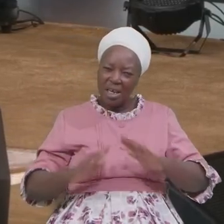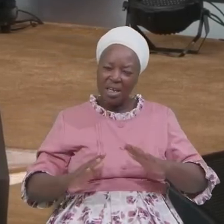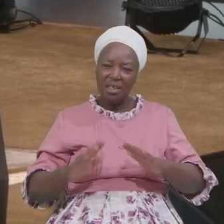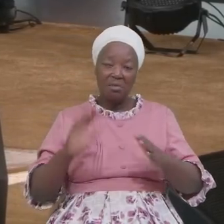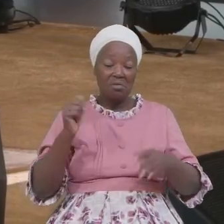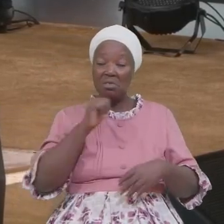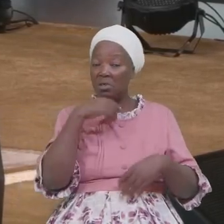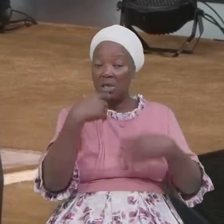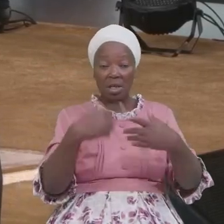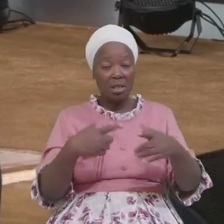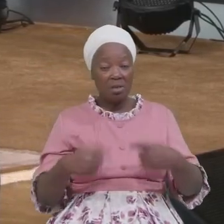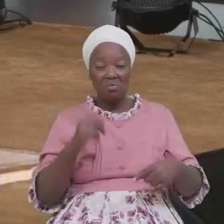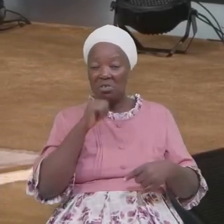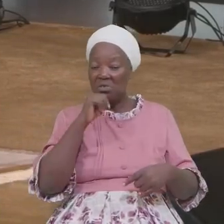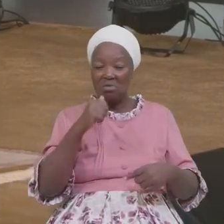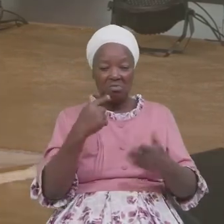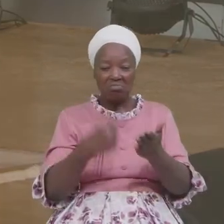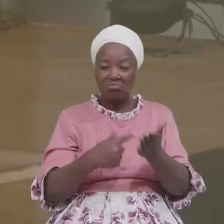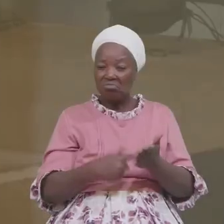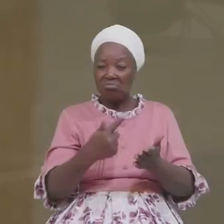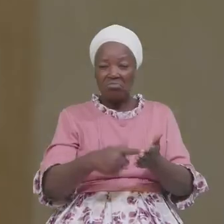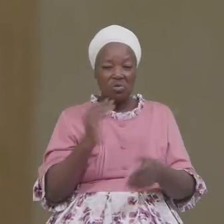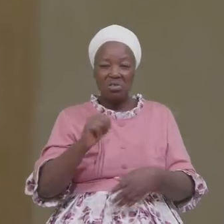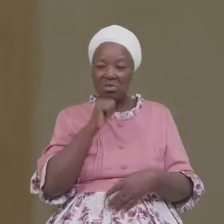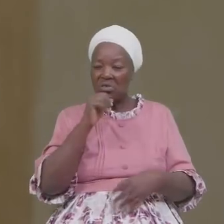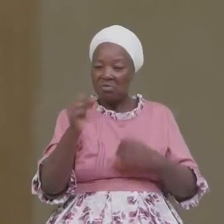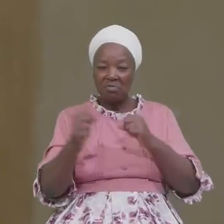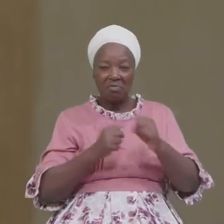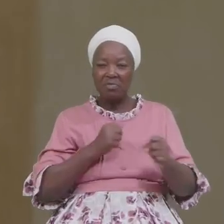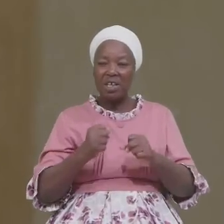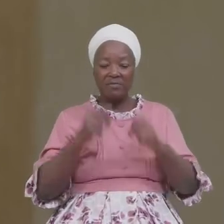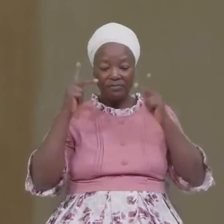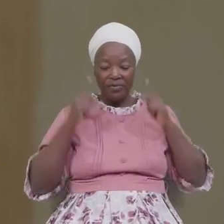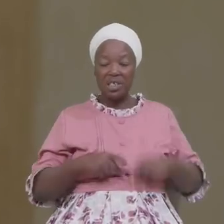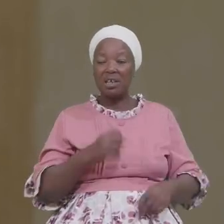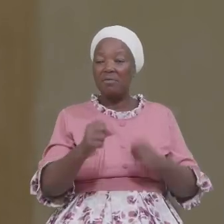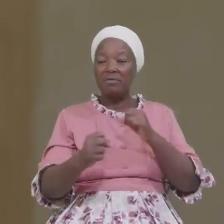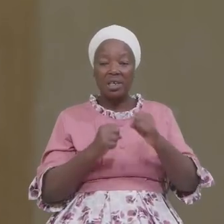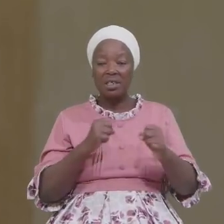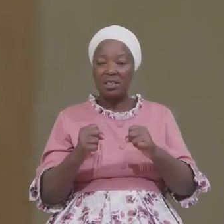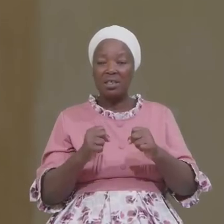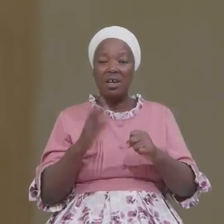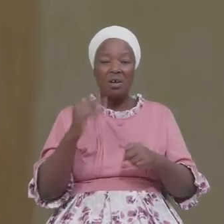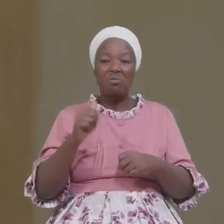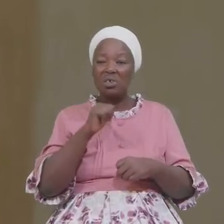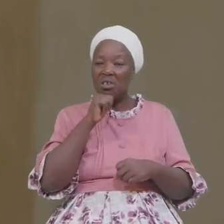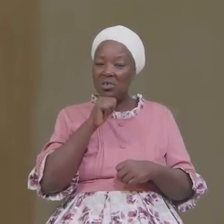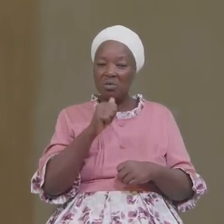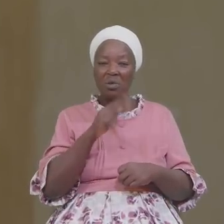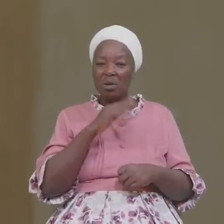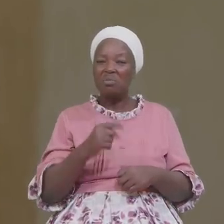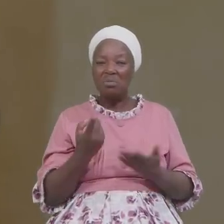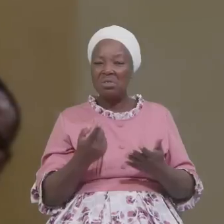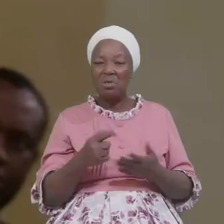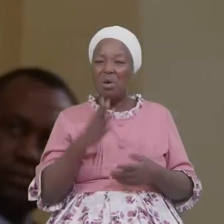argue, will not debate, will not fight, physical fight, will not be violent, will